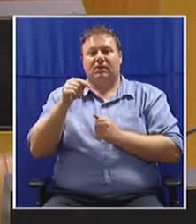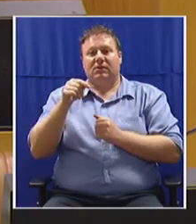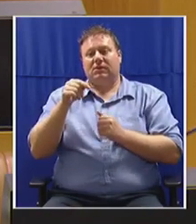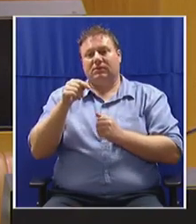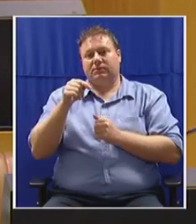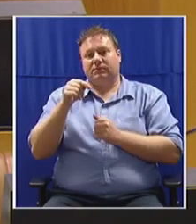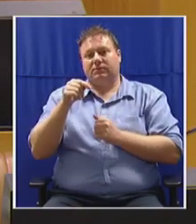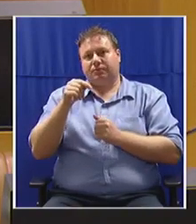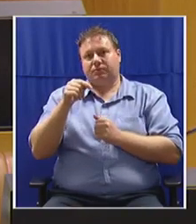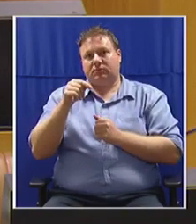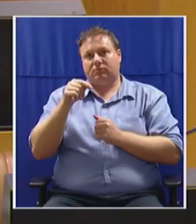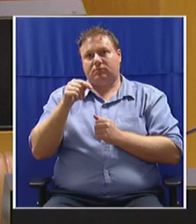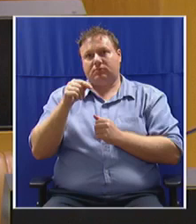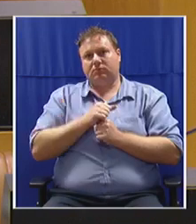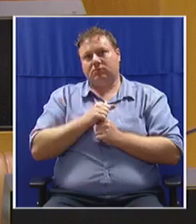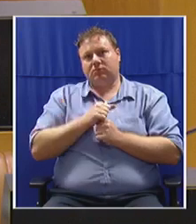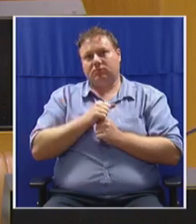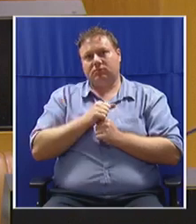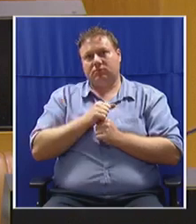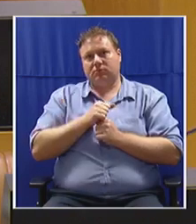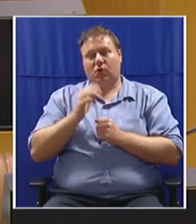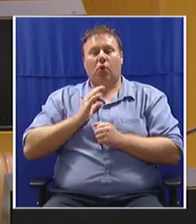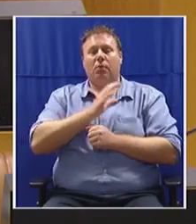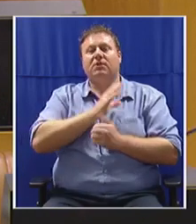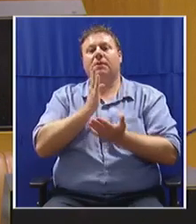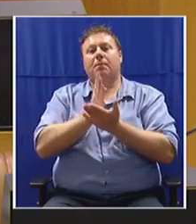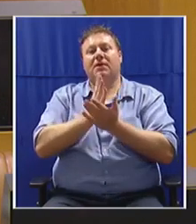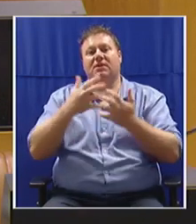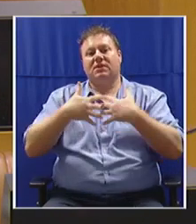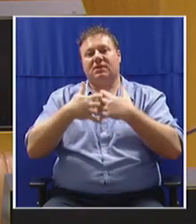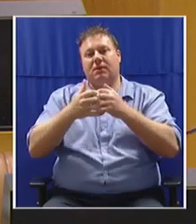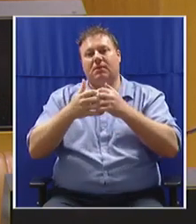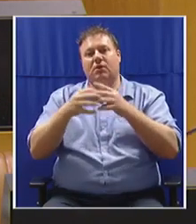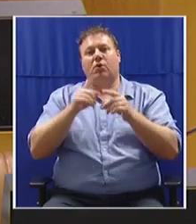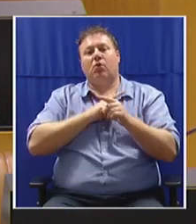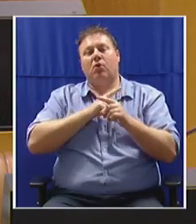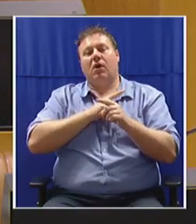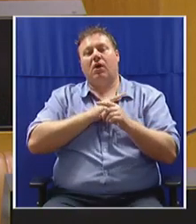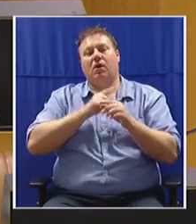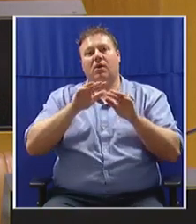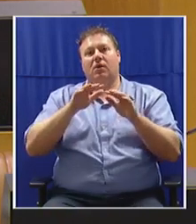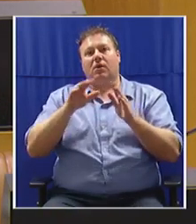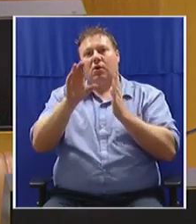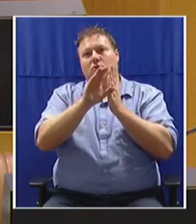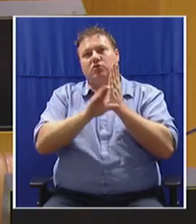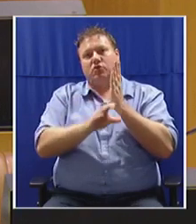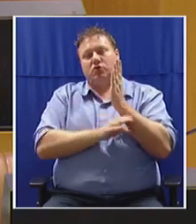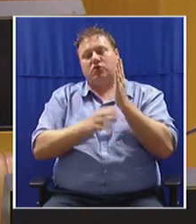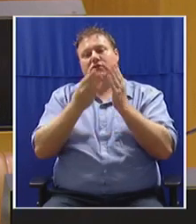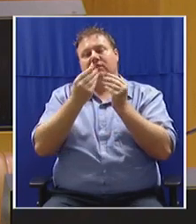isahluko sama-25 uyasivumela into yoba umhlaba awunabasemntwini